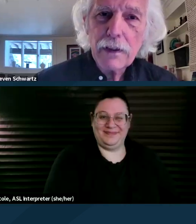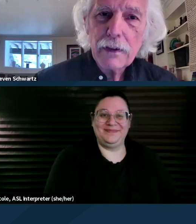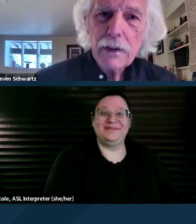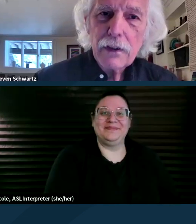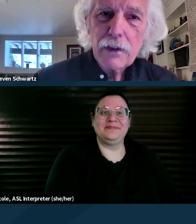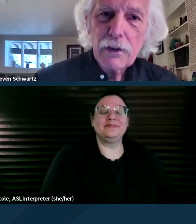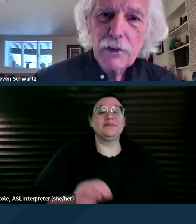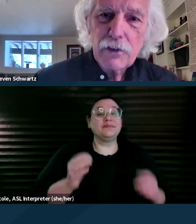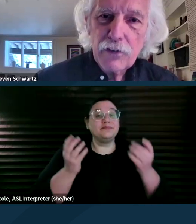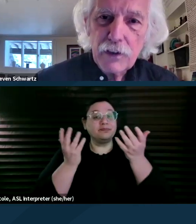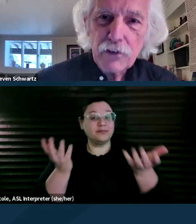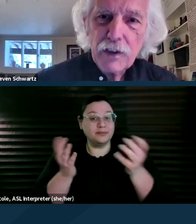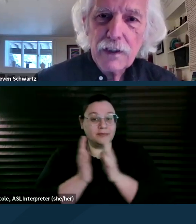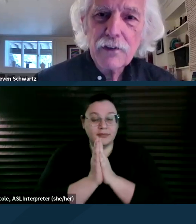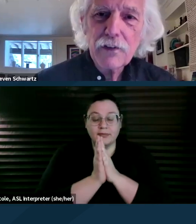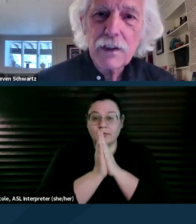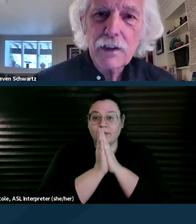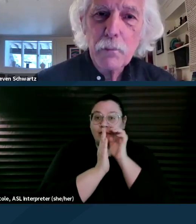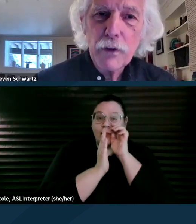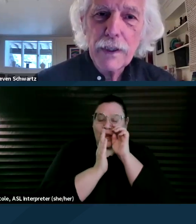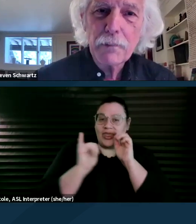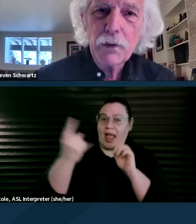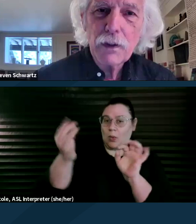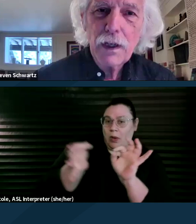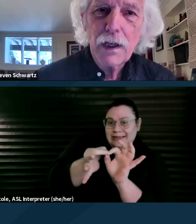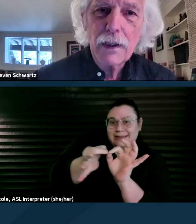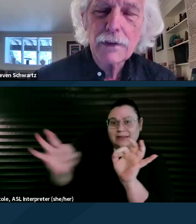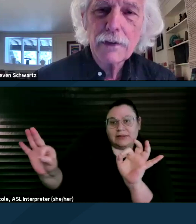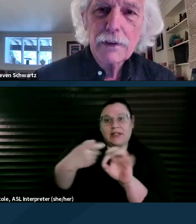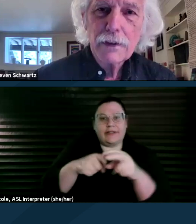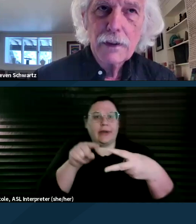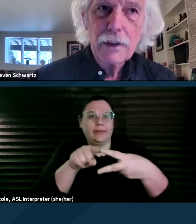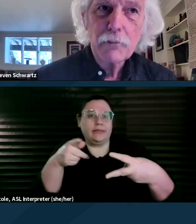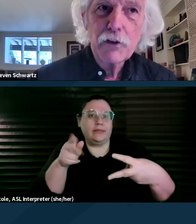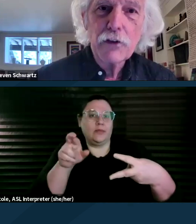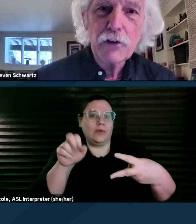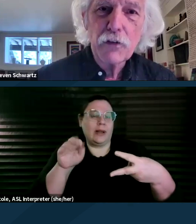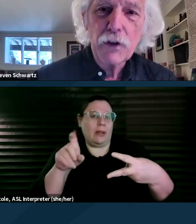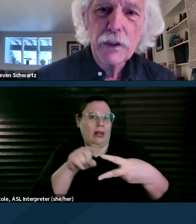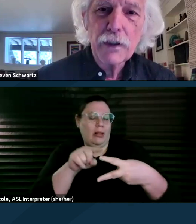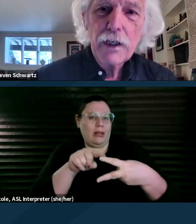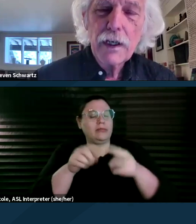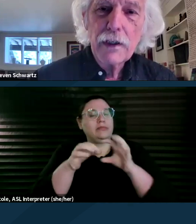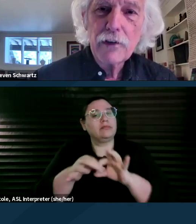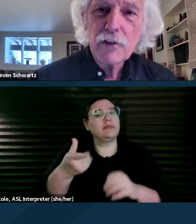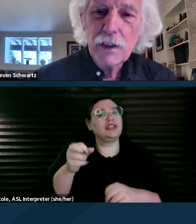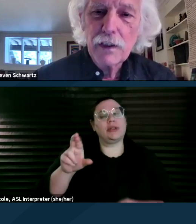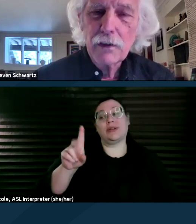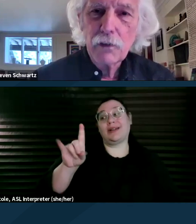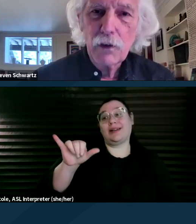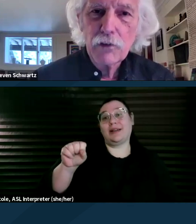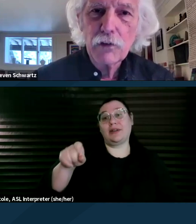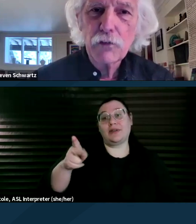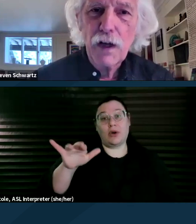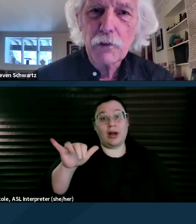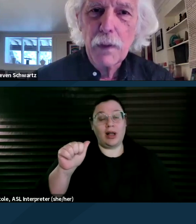But the single sentence in the preamble on gender dysphoria is in